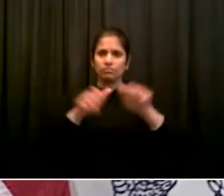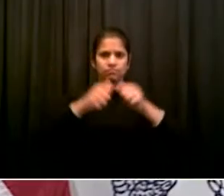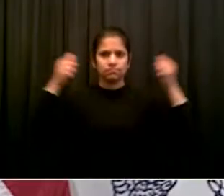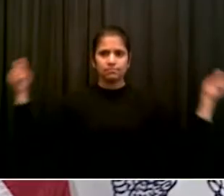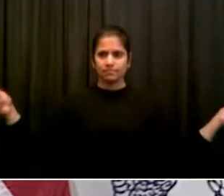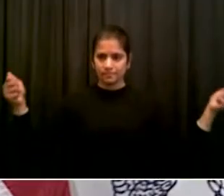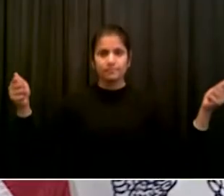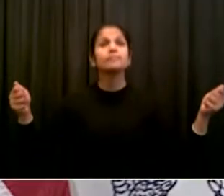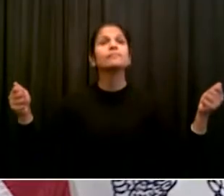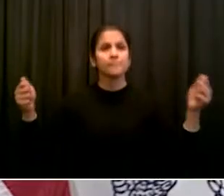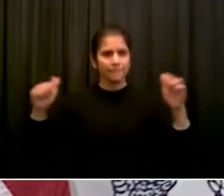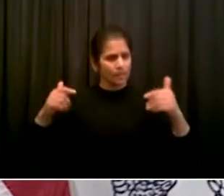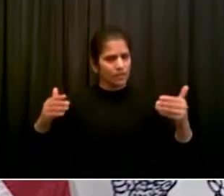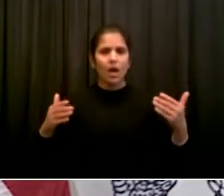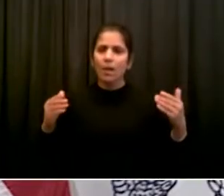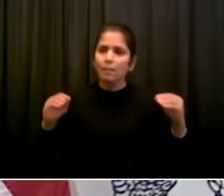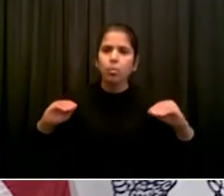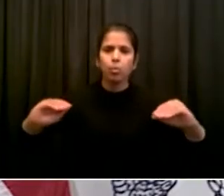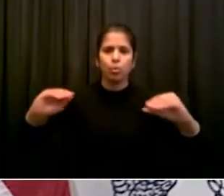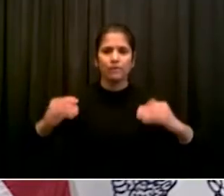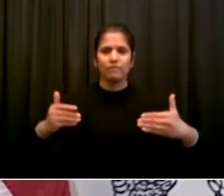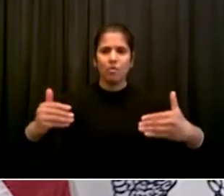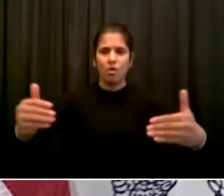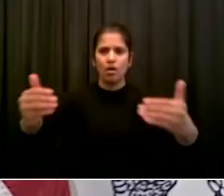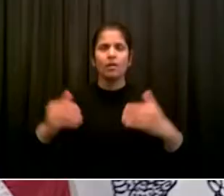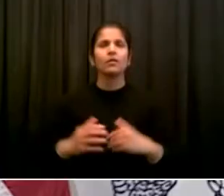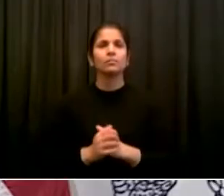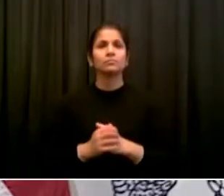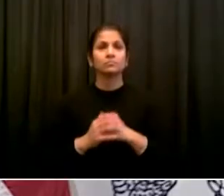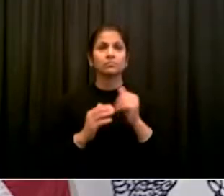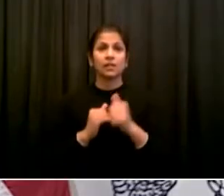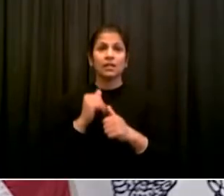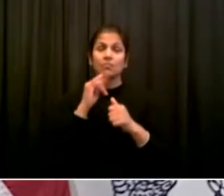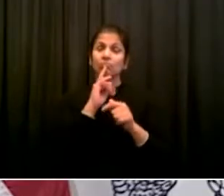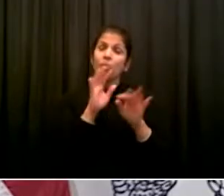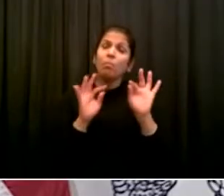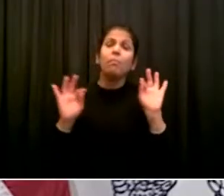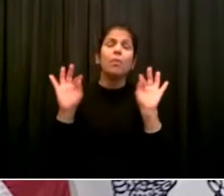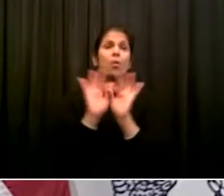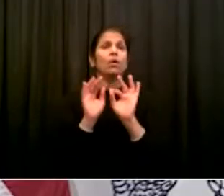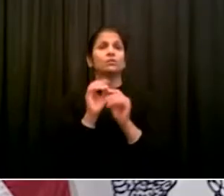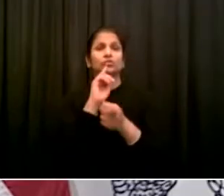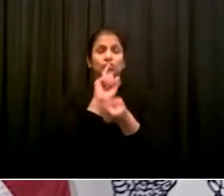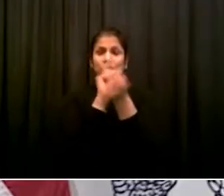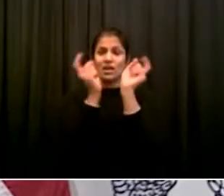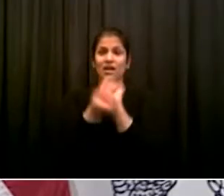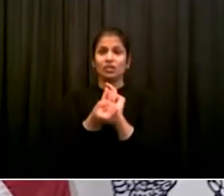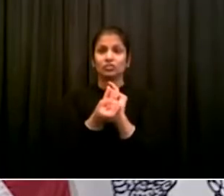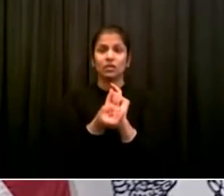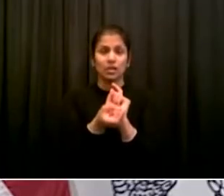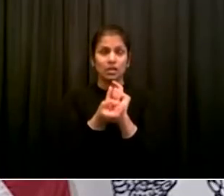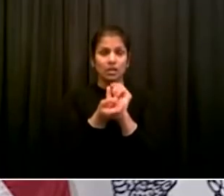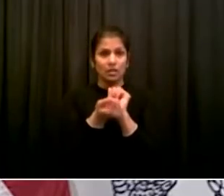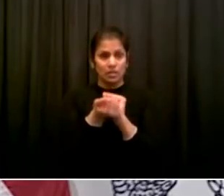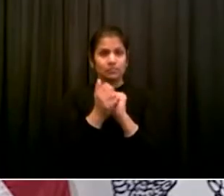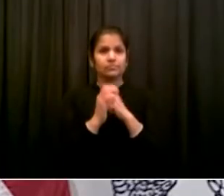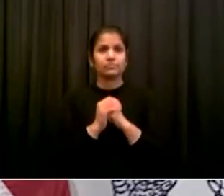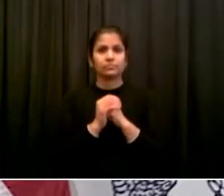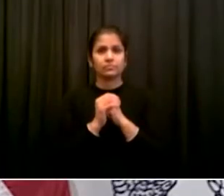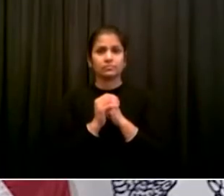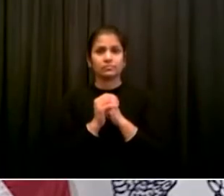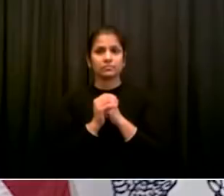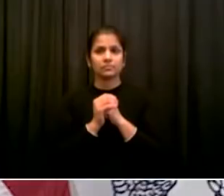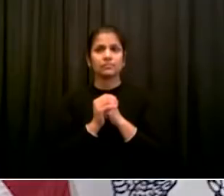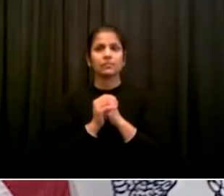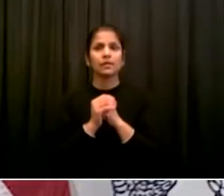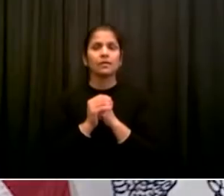forward. Number 4, important change that we're proposing today to further